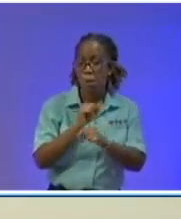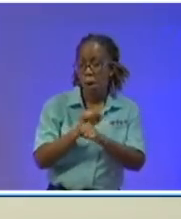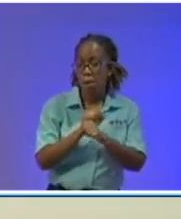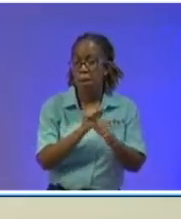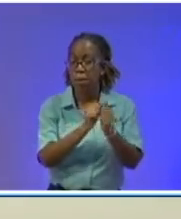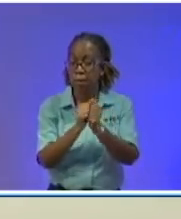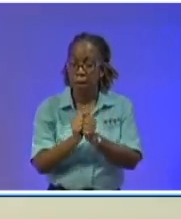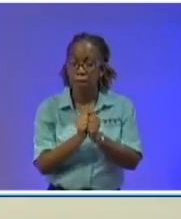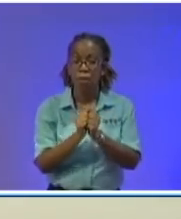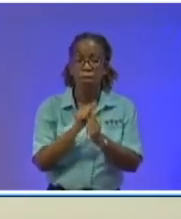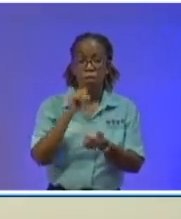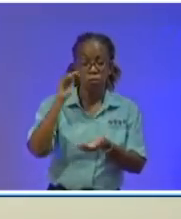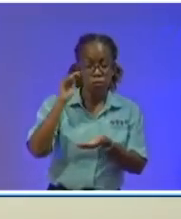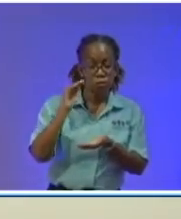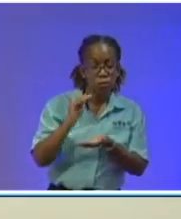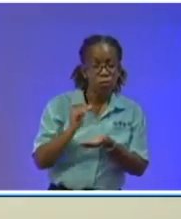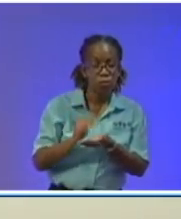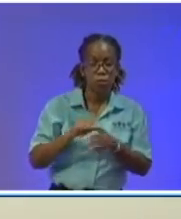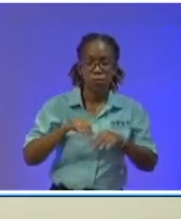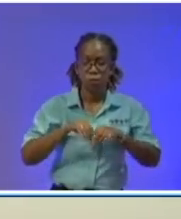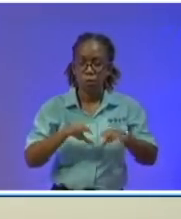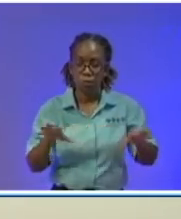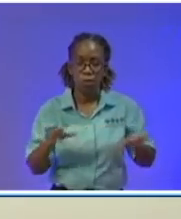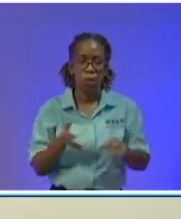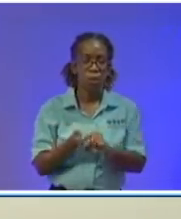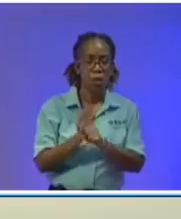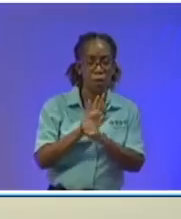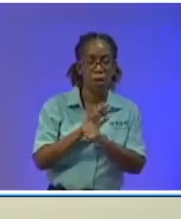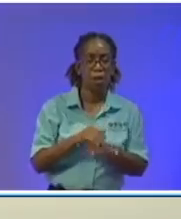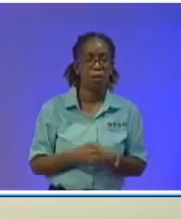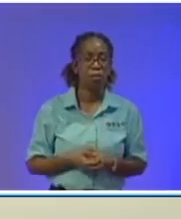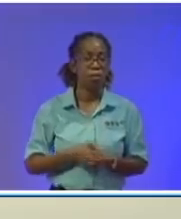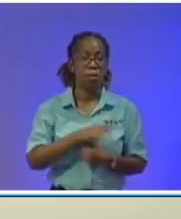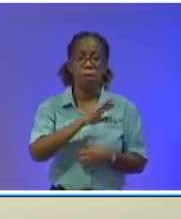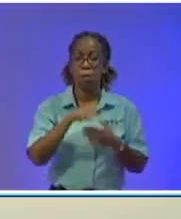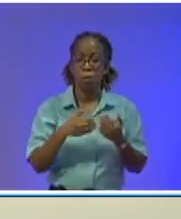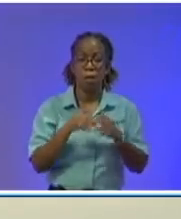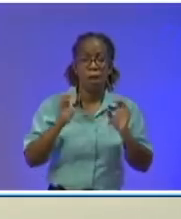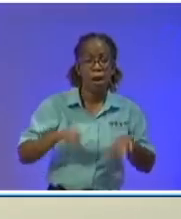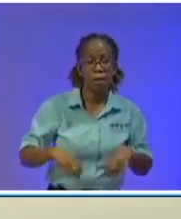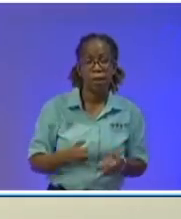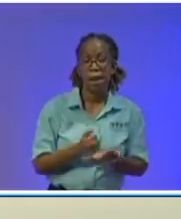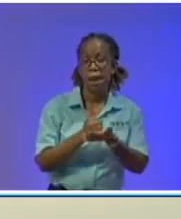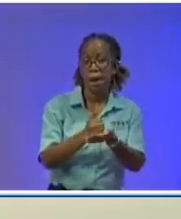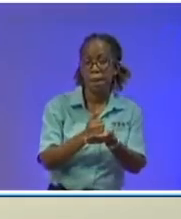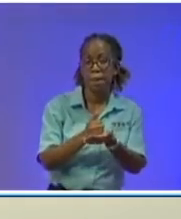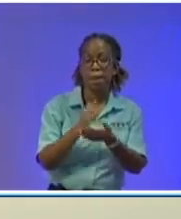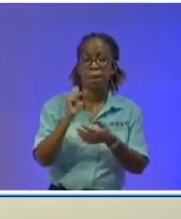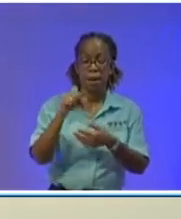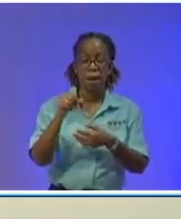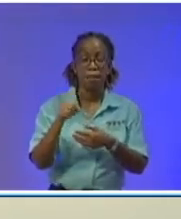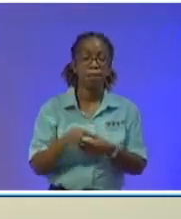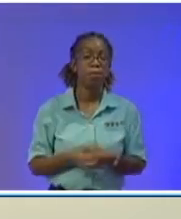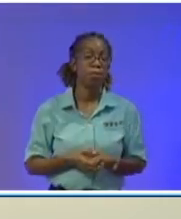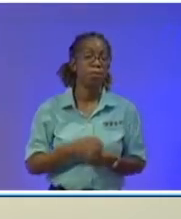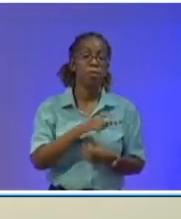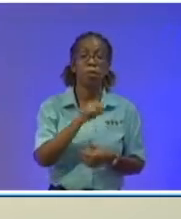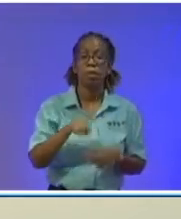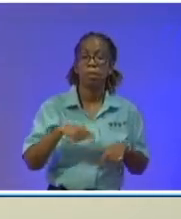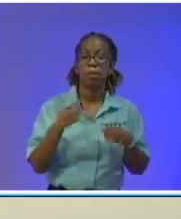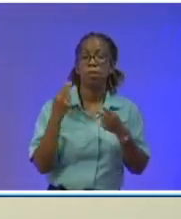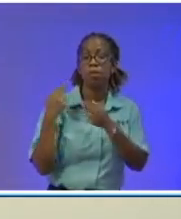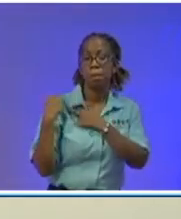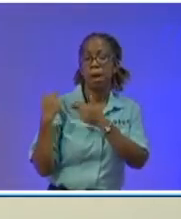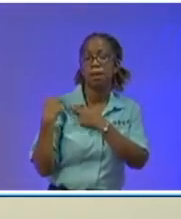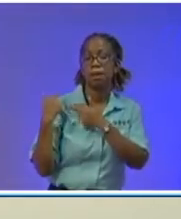COVID-19 virus. We can all do our part by making the responsible decision to follow the health